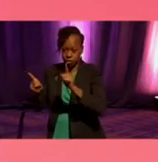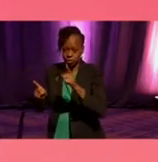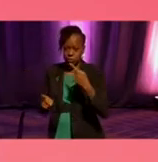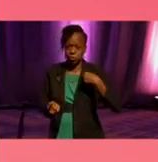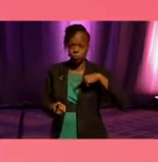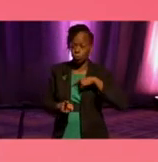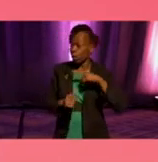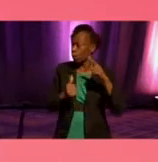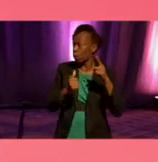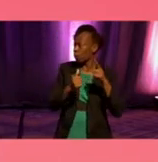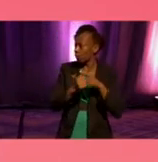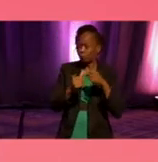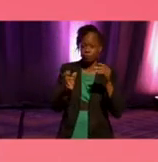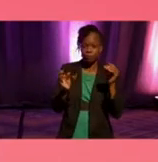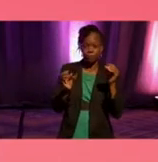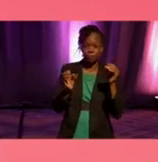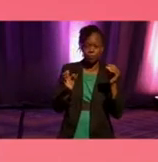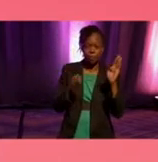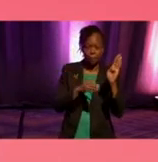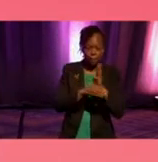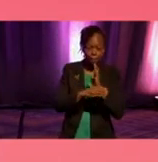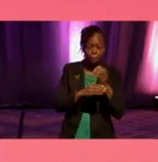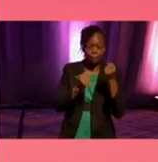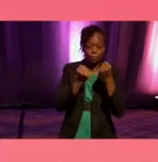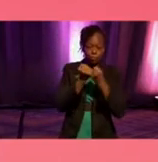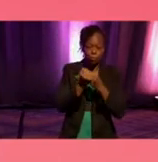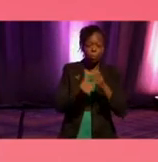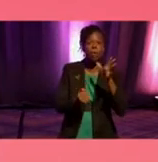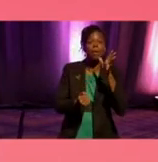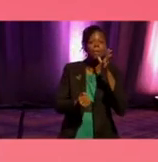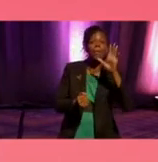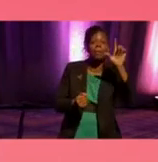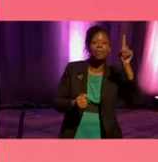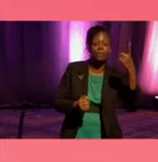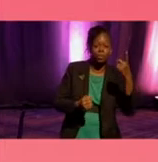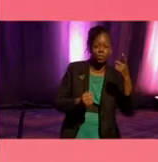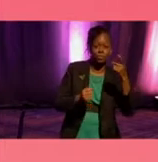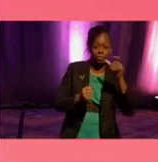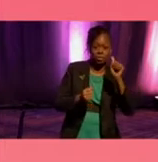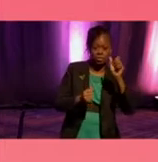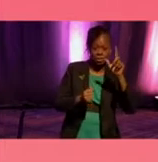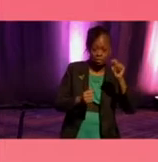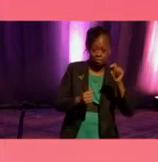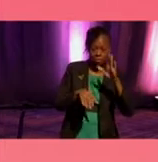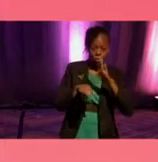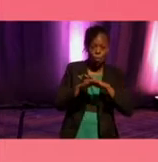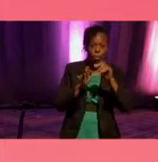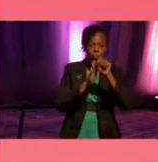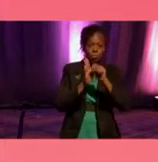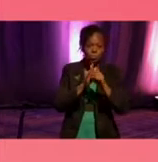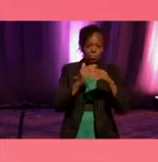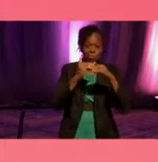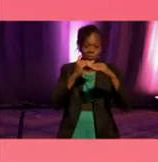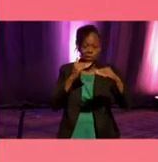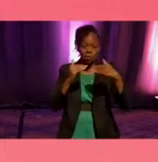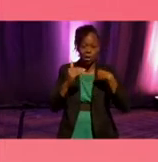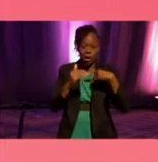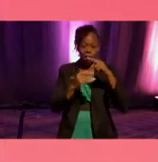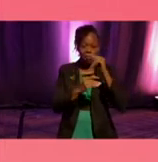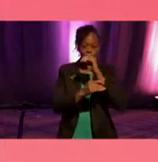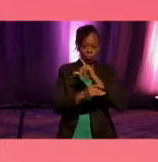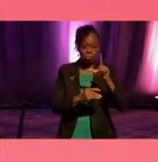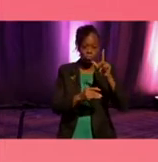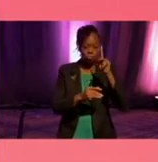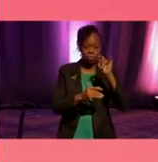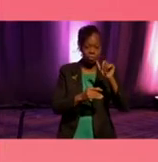the Momnibus Act. And on a state level, we have a toolkit for state legislators to be able to get